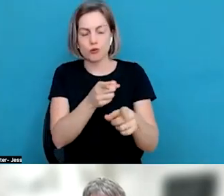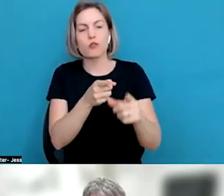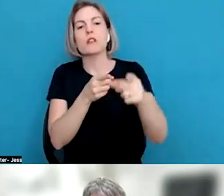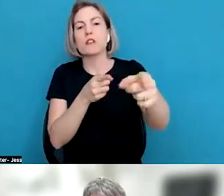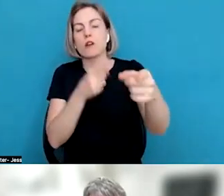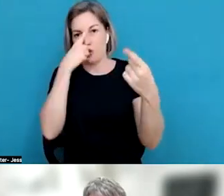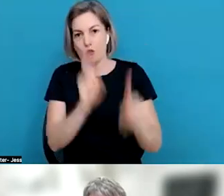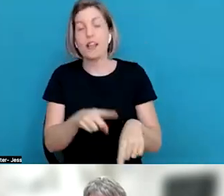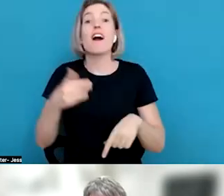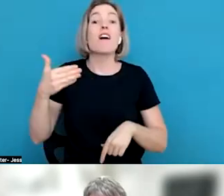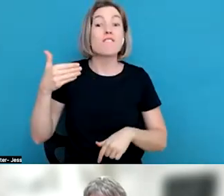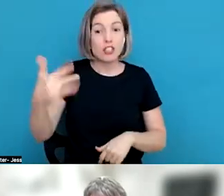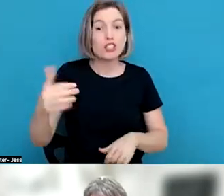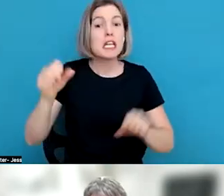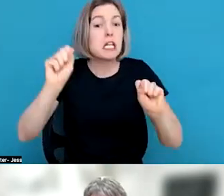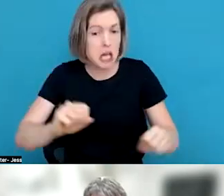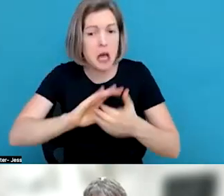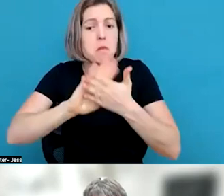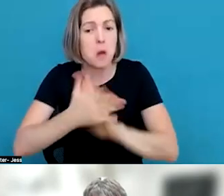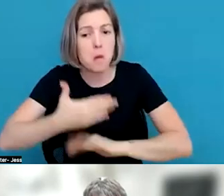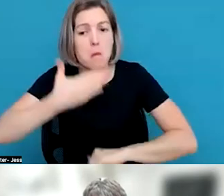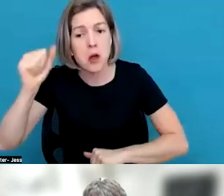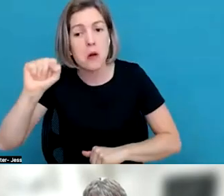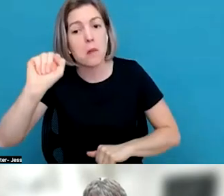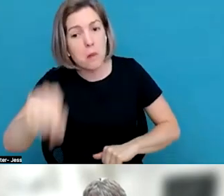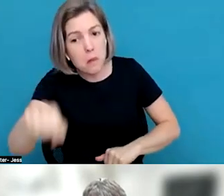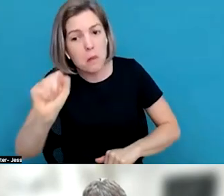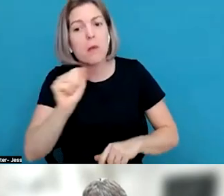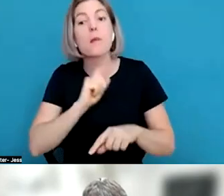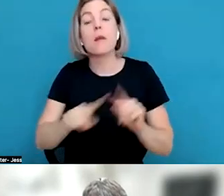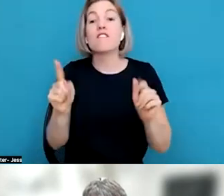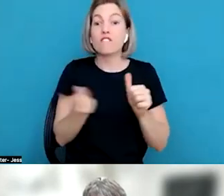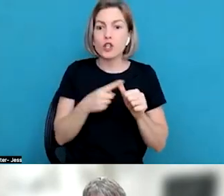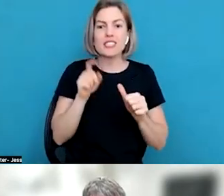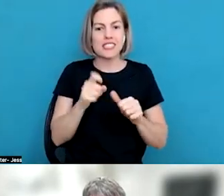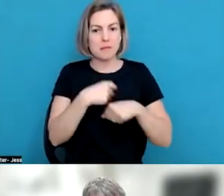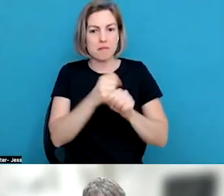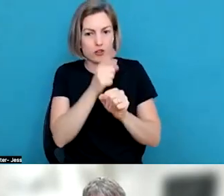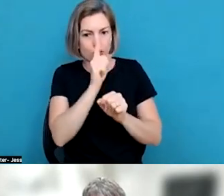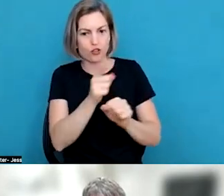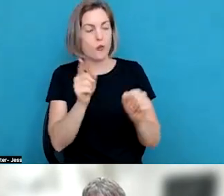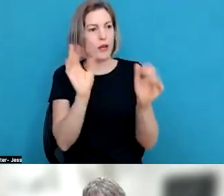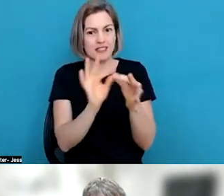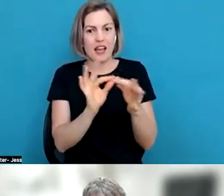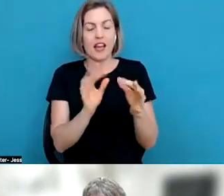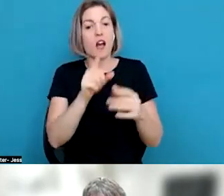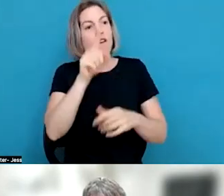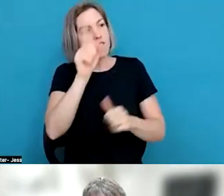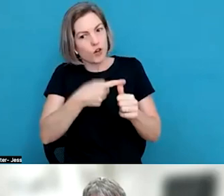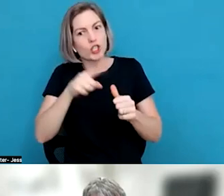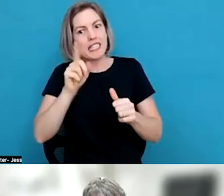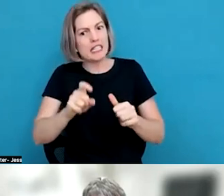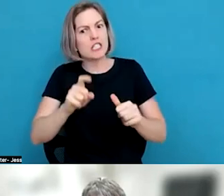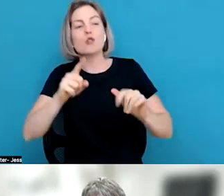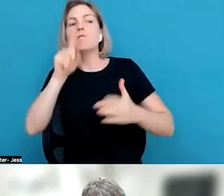they eventually can be, but we need to make sure we're asserting a really, really high level of skepticism